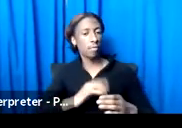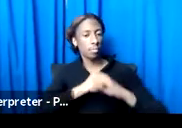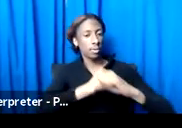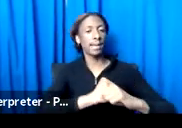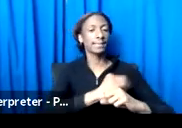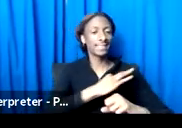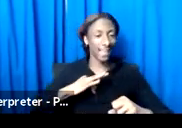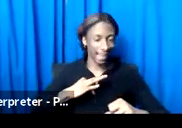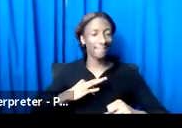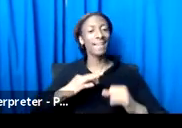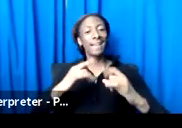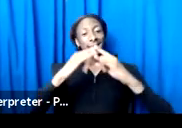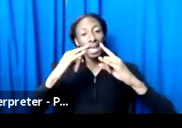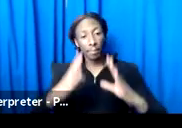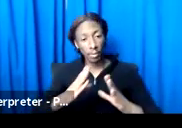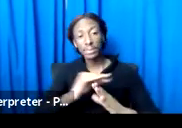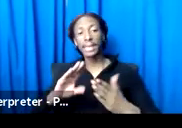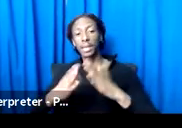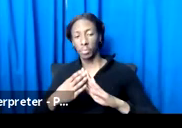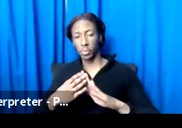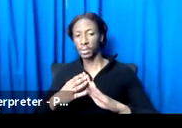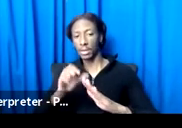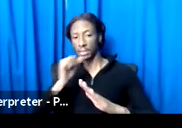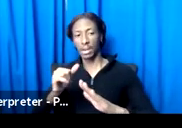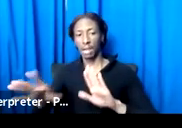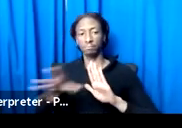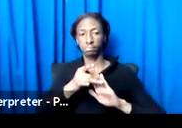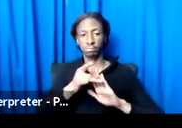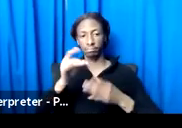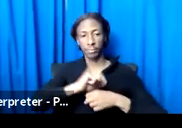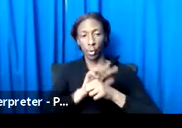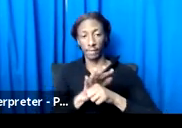families, and communities from the spread of COVID-19. Next slide.